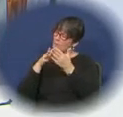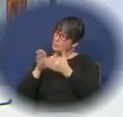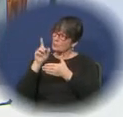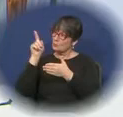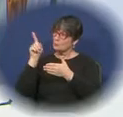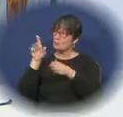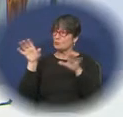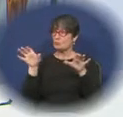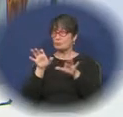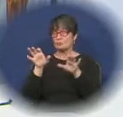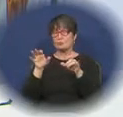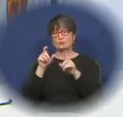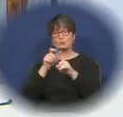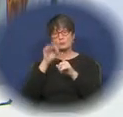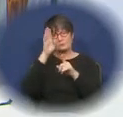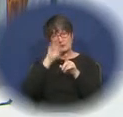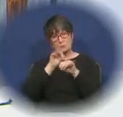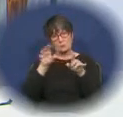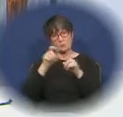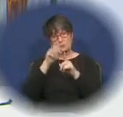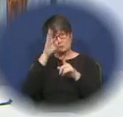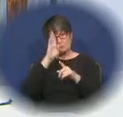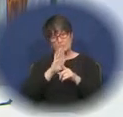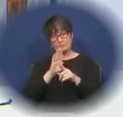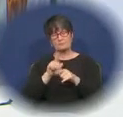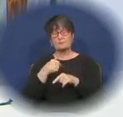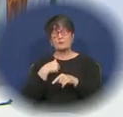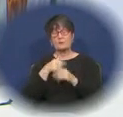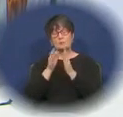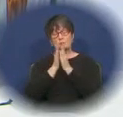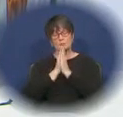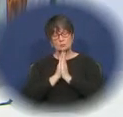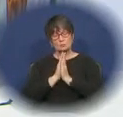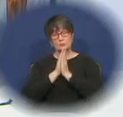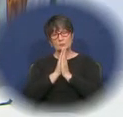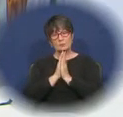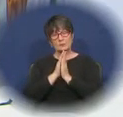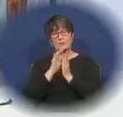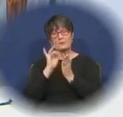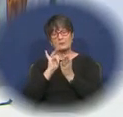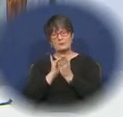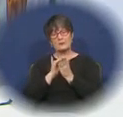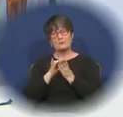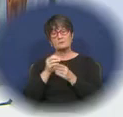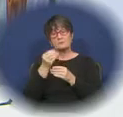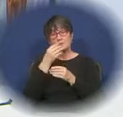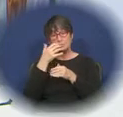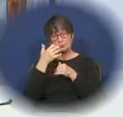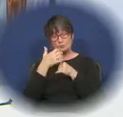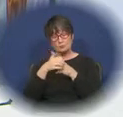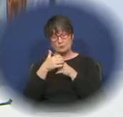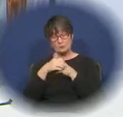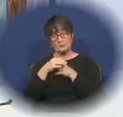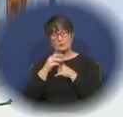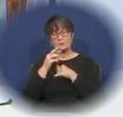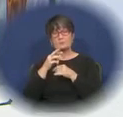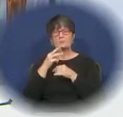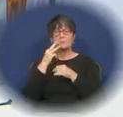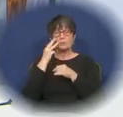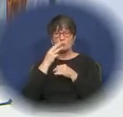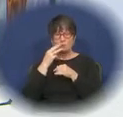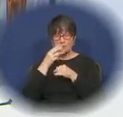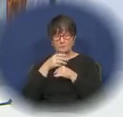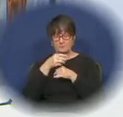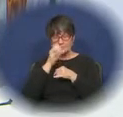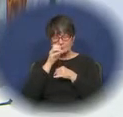and minister to you. Humbly we pray that partaking of the body and blood of Christ, we may